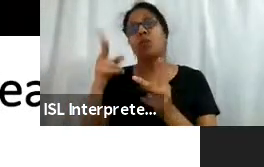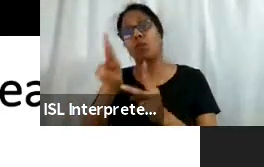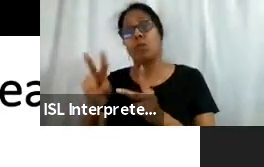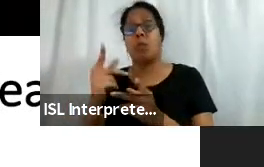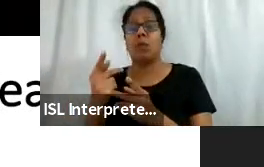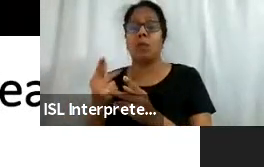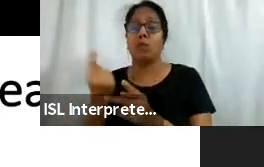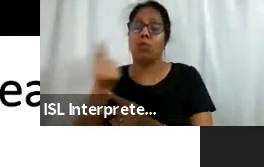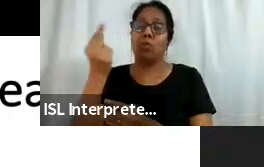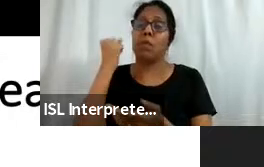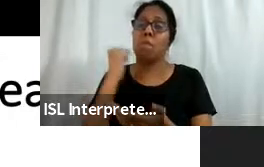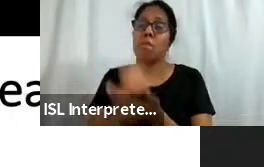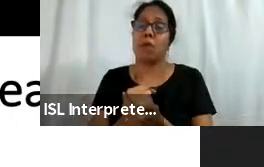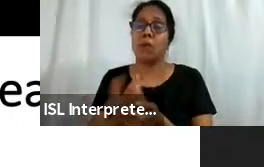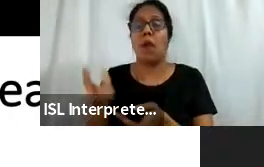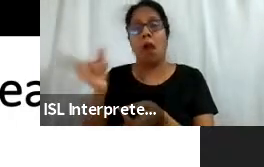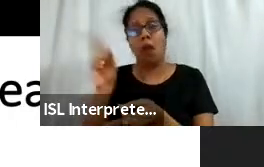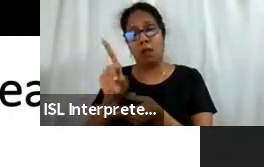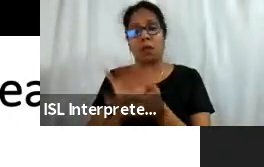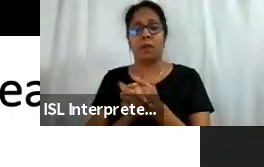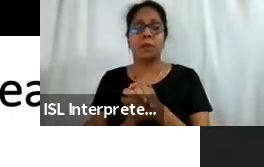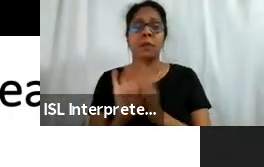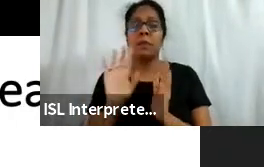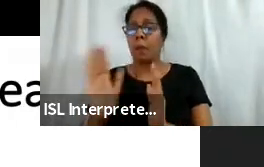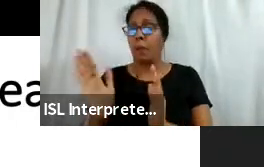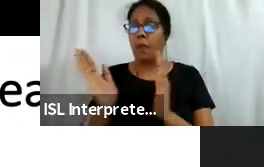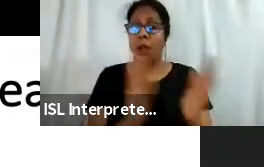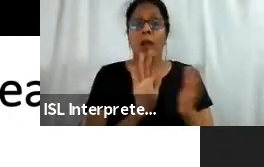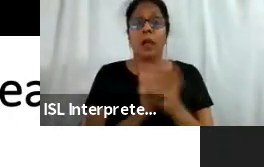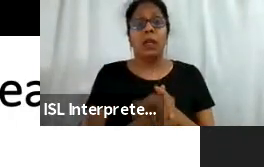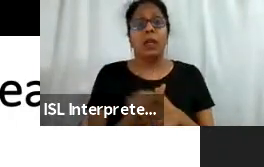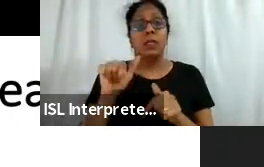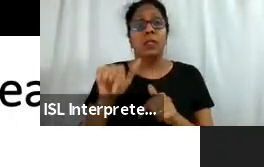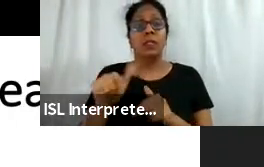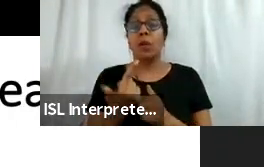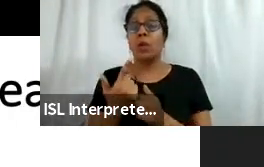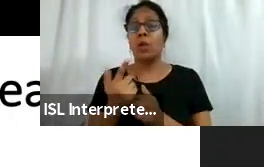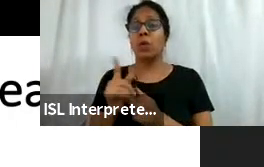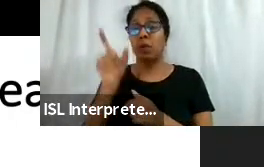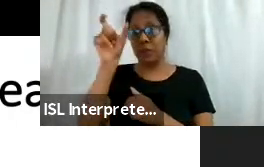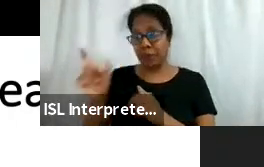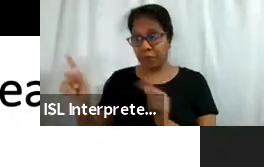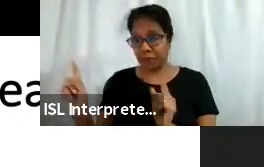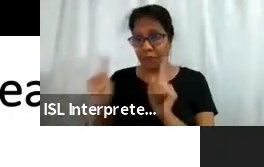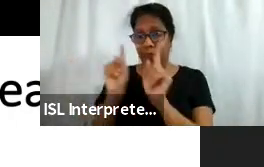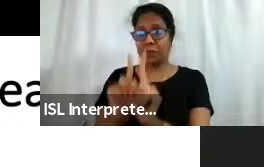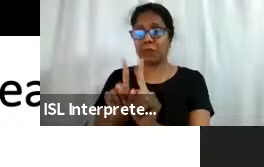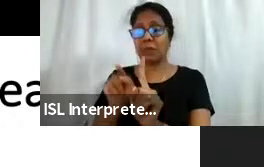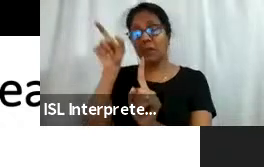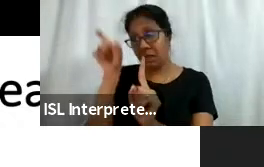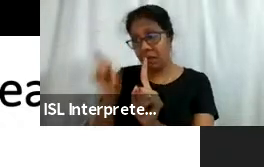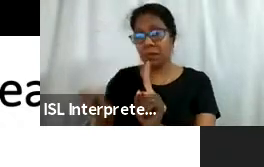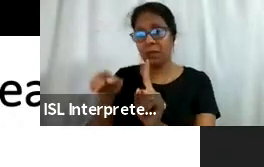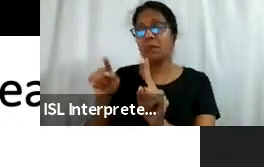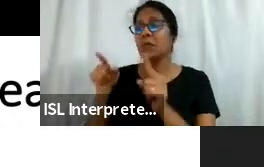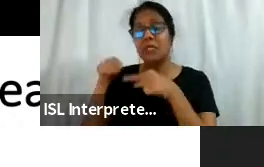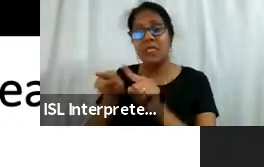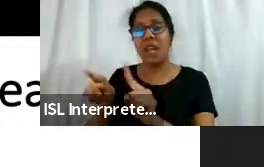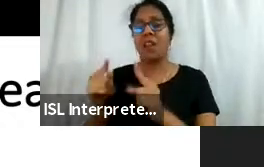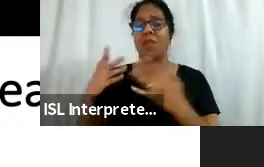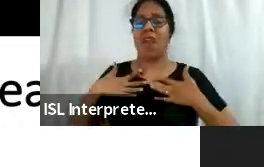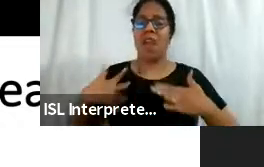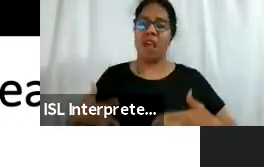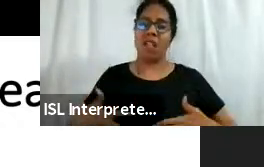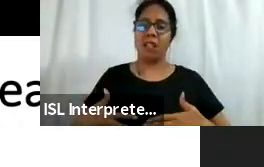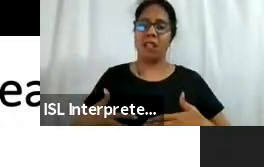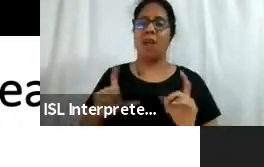And of course, like patients, the caregivers also need to monitor their health. So all